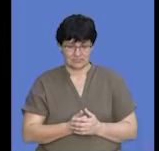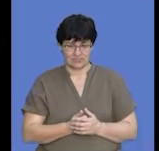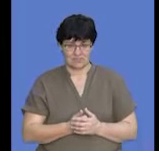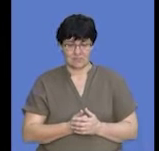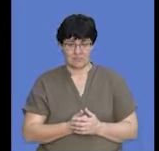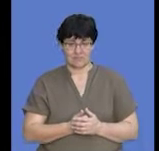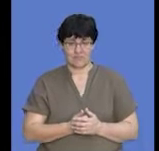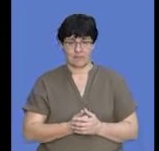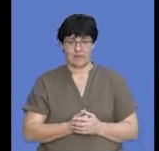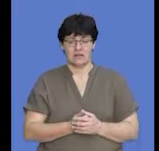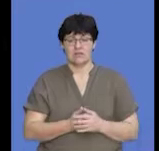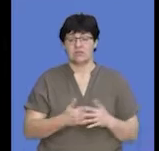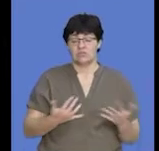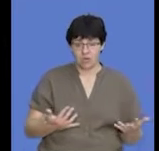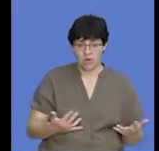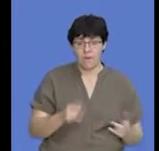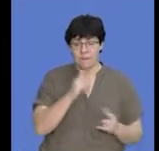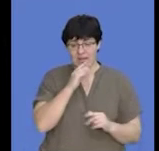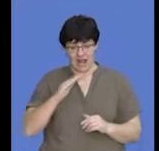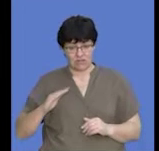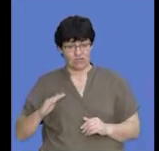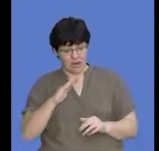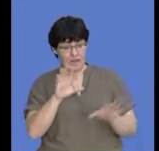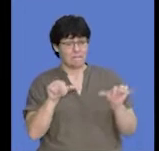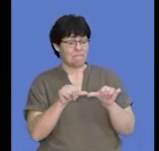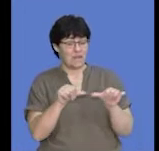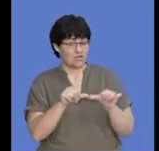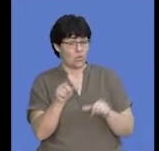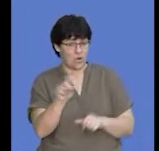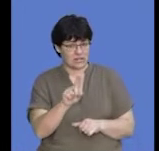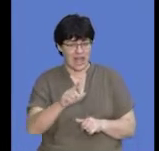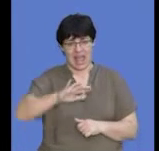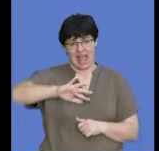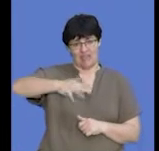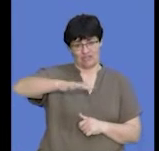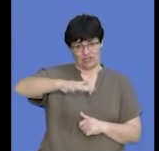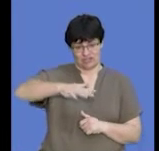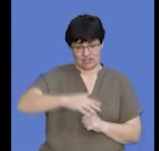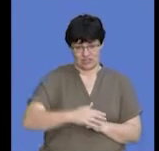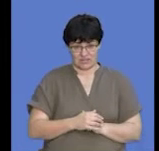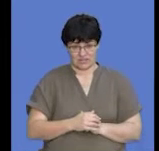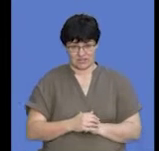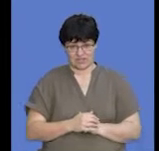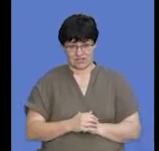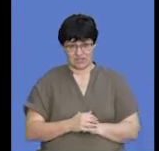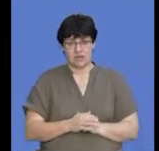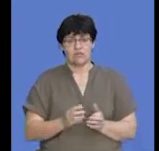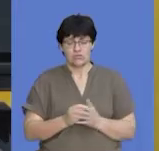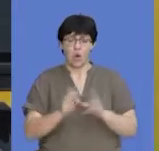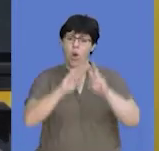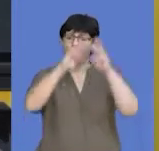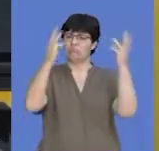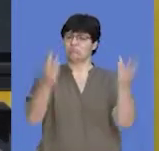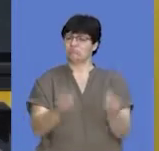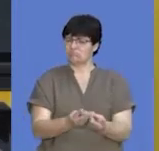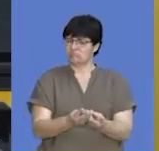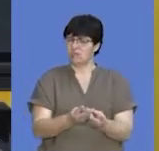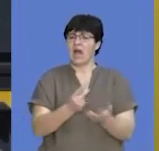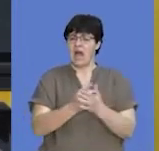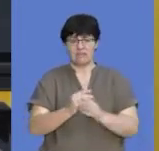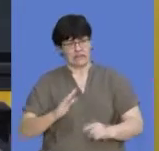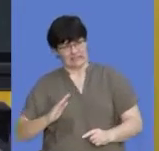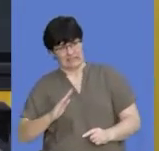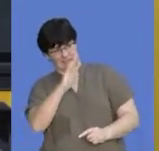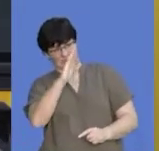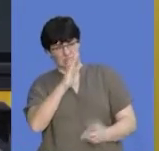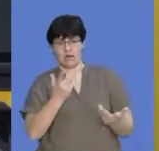the same on the earth. Gradient is measured as an average. So remember, on the earth's surface, you have both